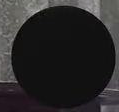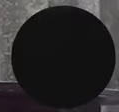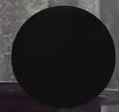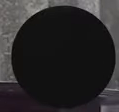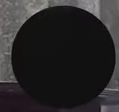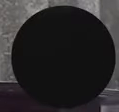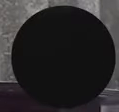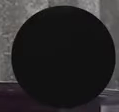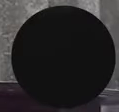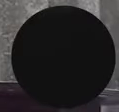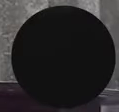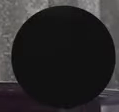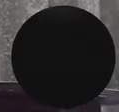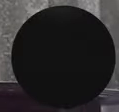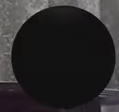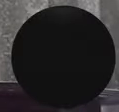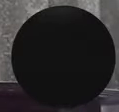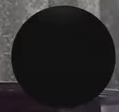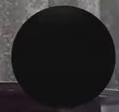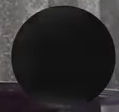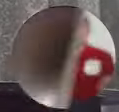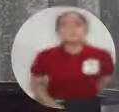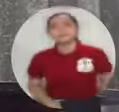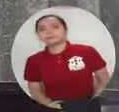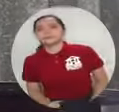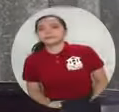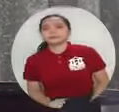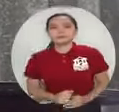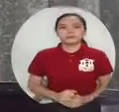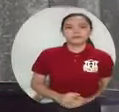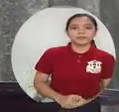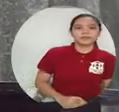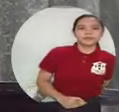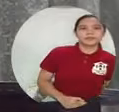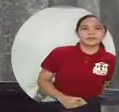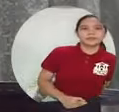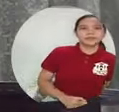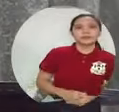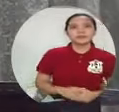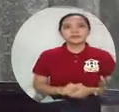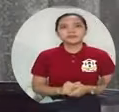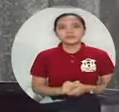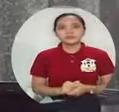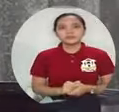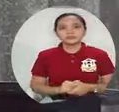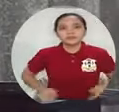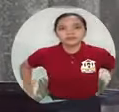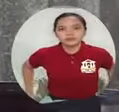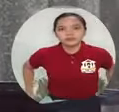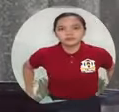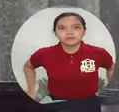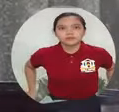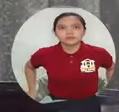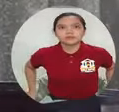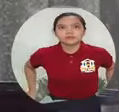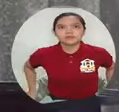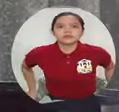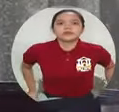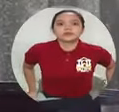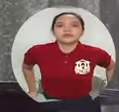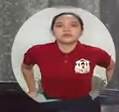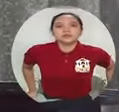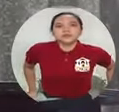of first fruits will help us fulfill the demand and desire of the Lord. First